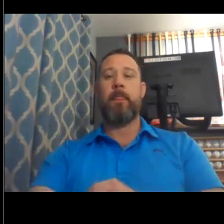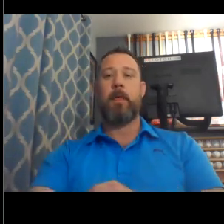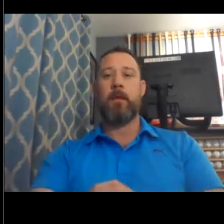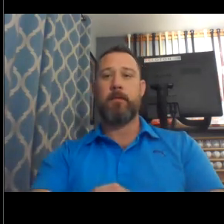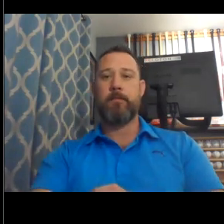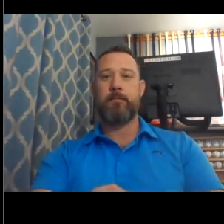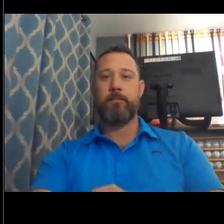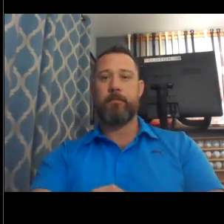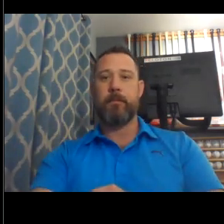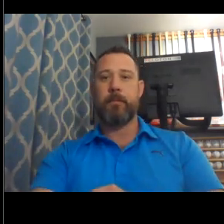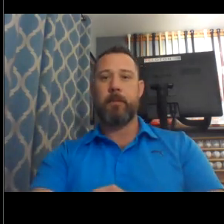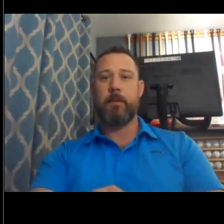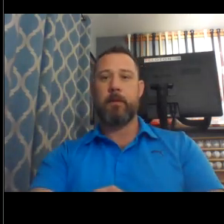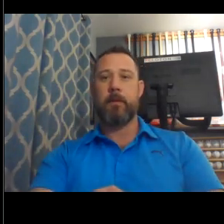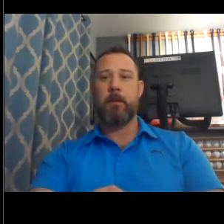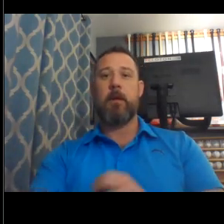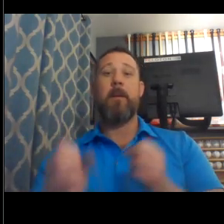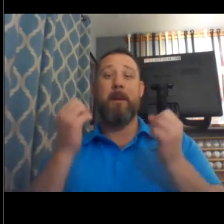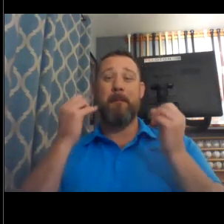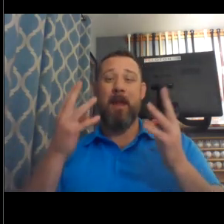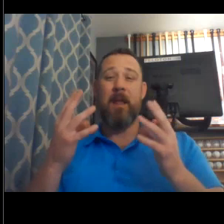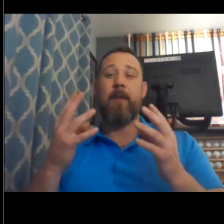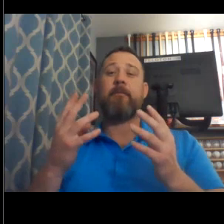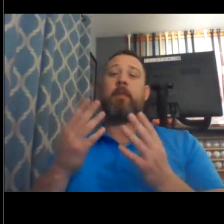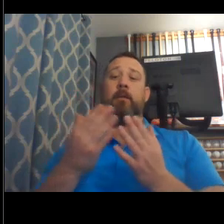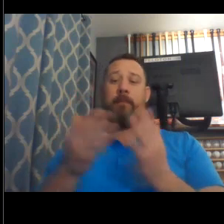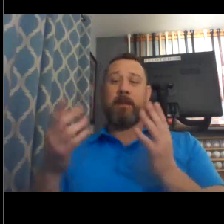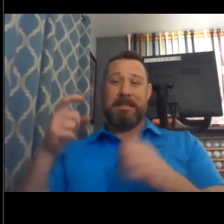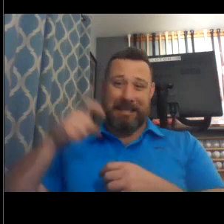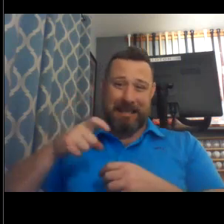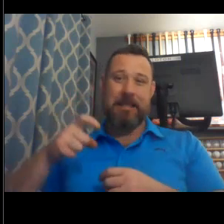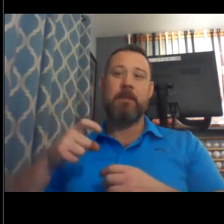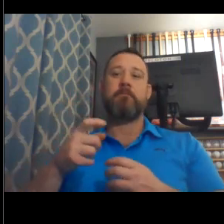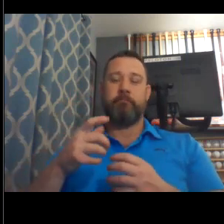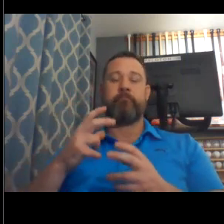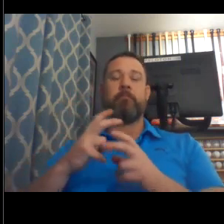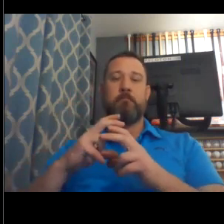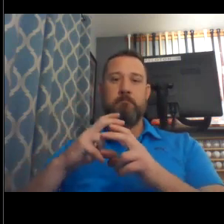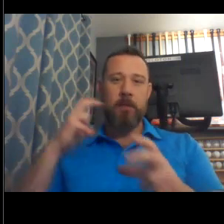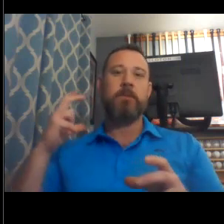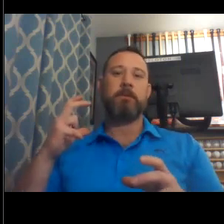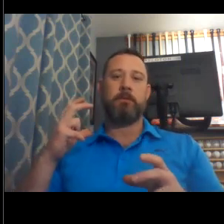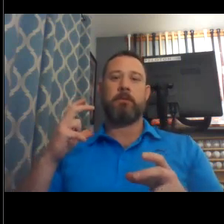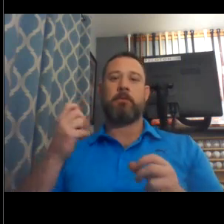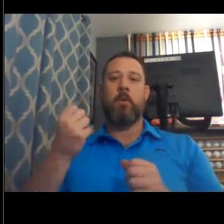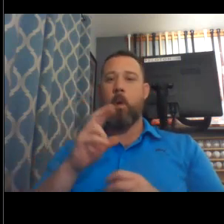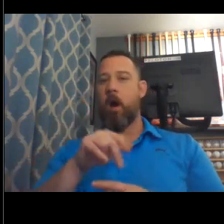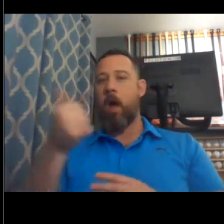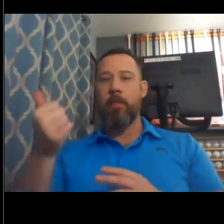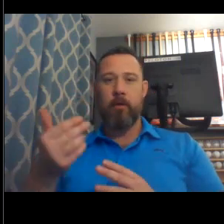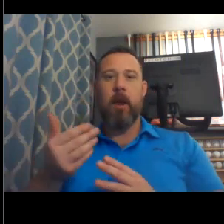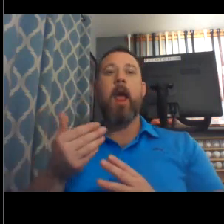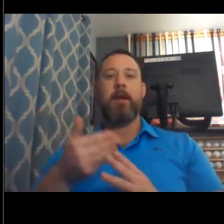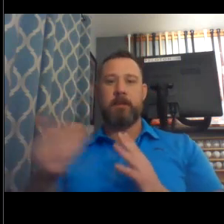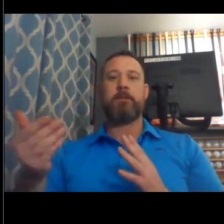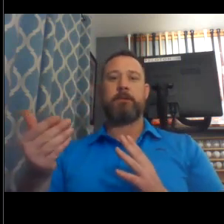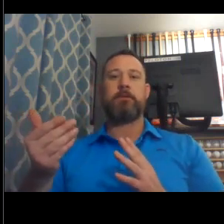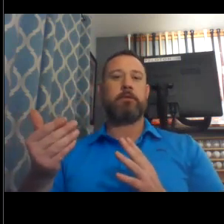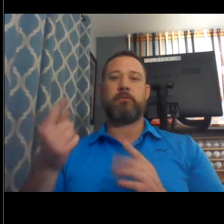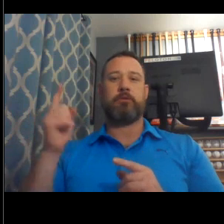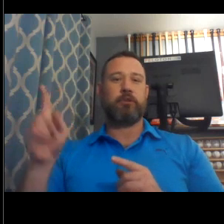of the assets needed to do that, the number of buses or other assets that would be needed, it's